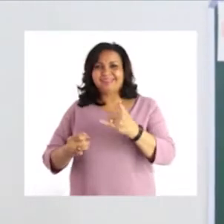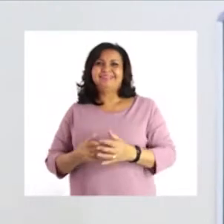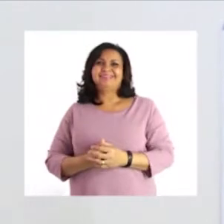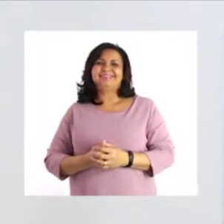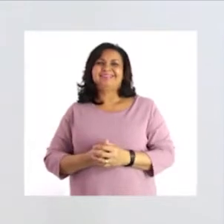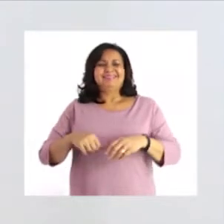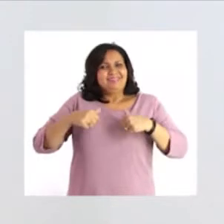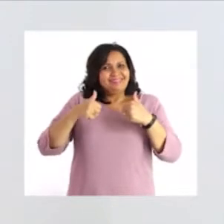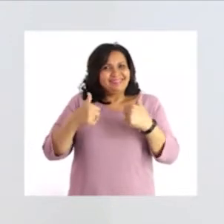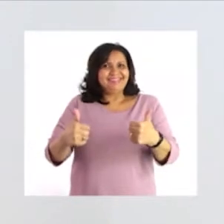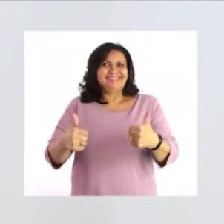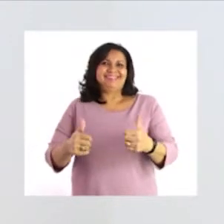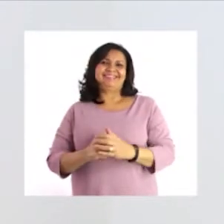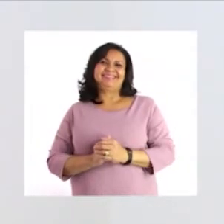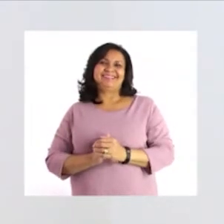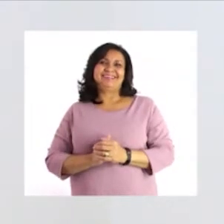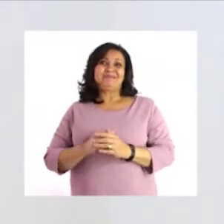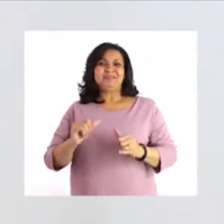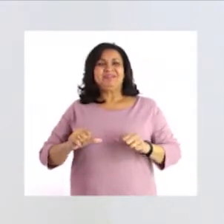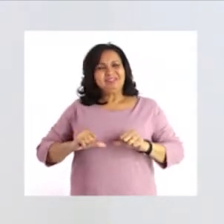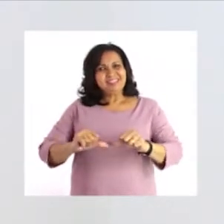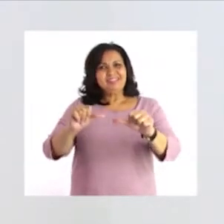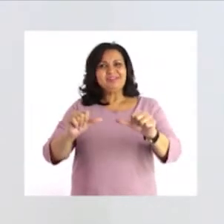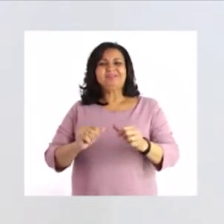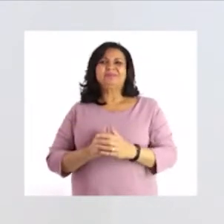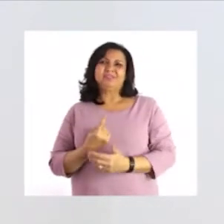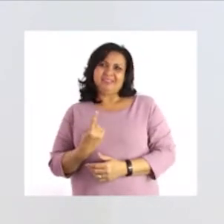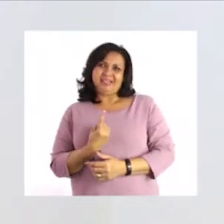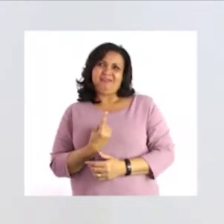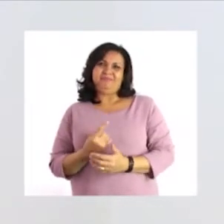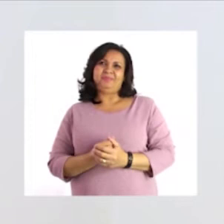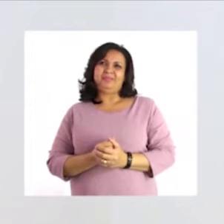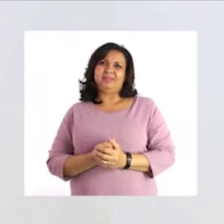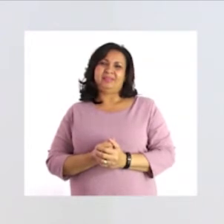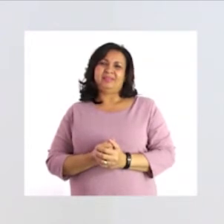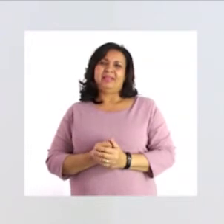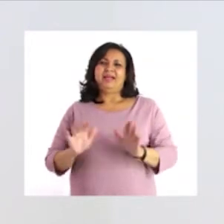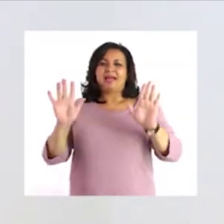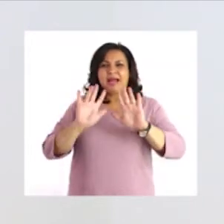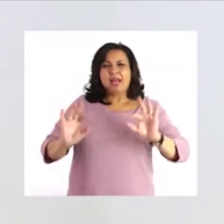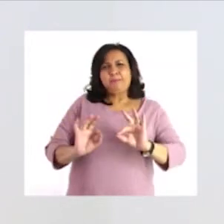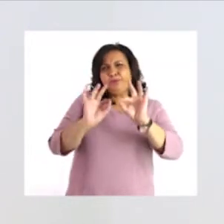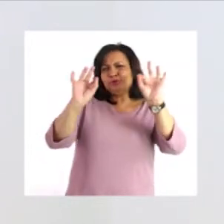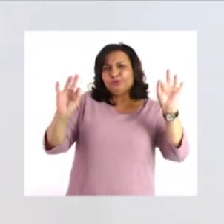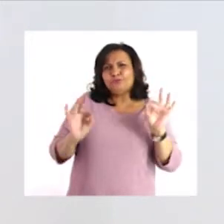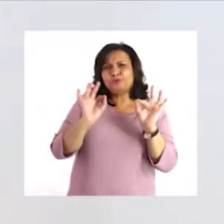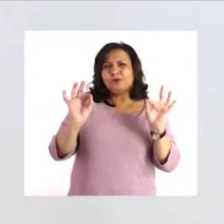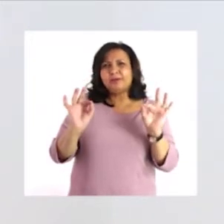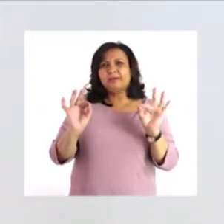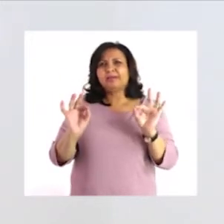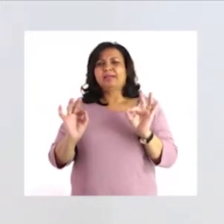friends, I hope you will enjoy this coloring exercise. Remember to color in the lines. And remember, keep